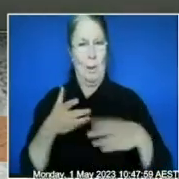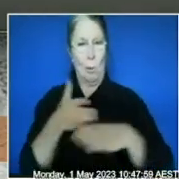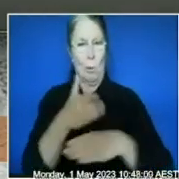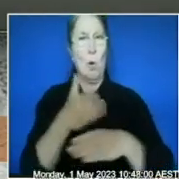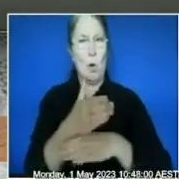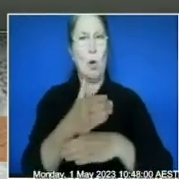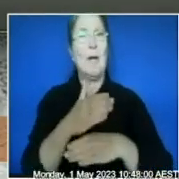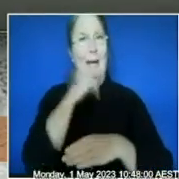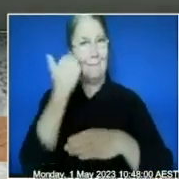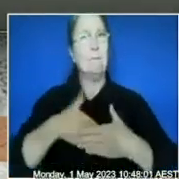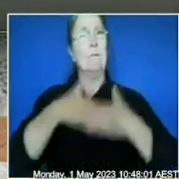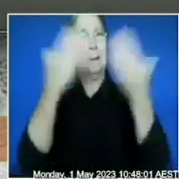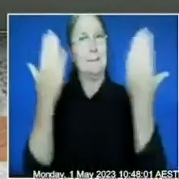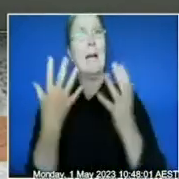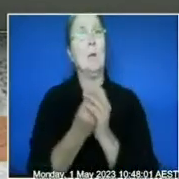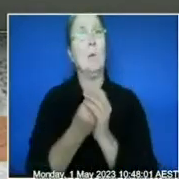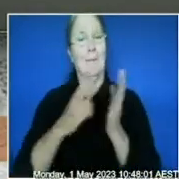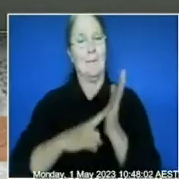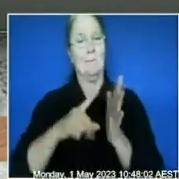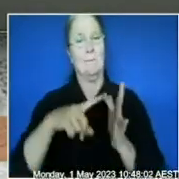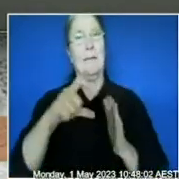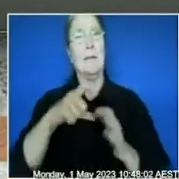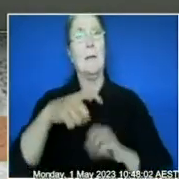soon as possible.